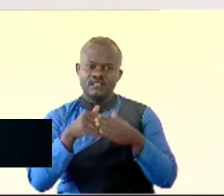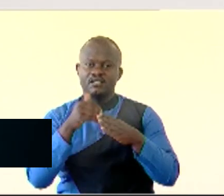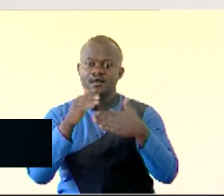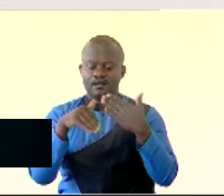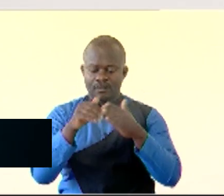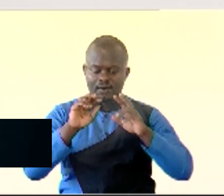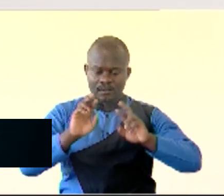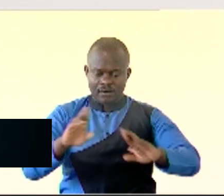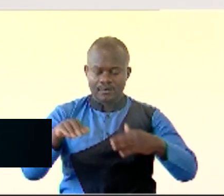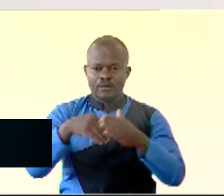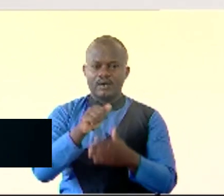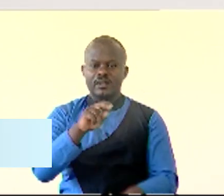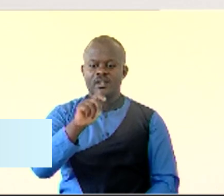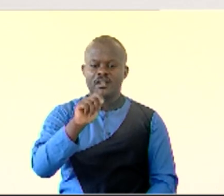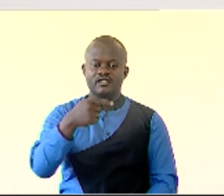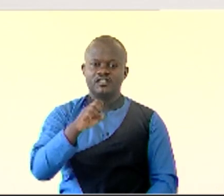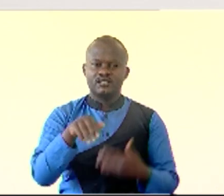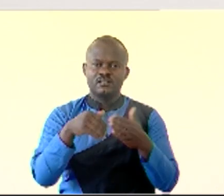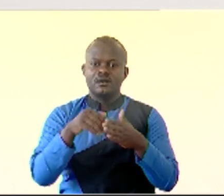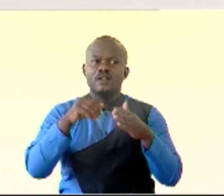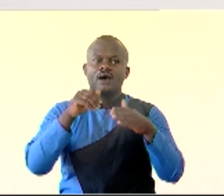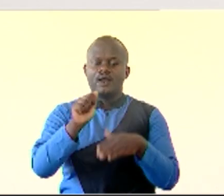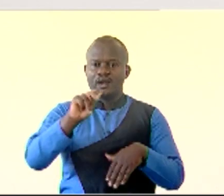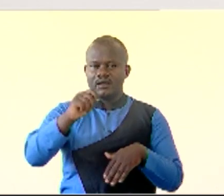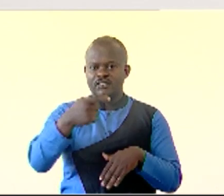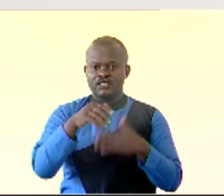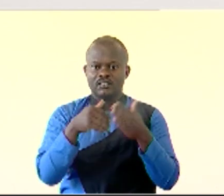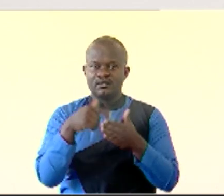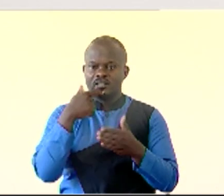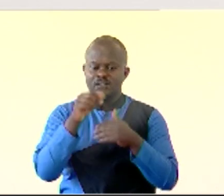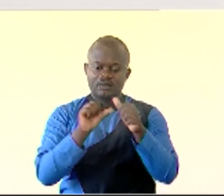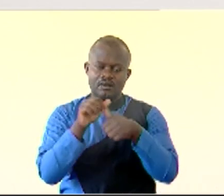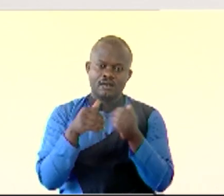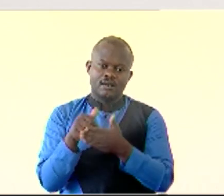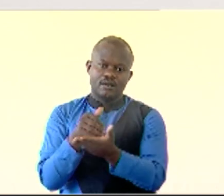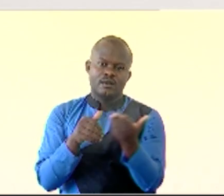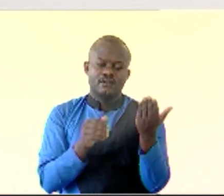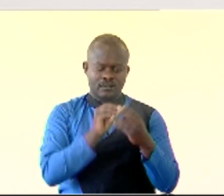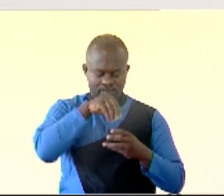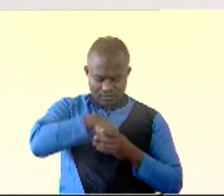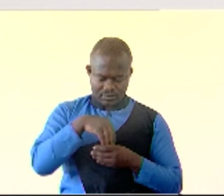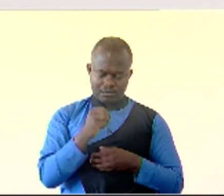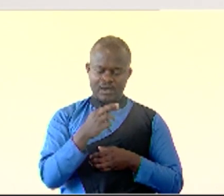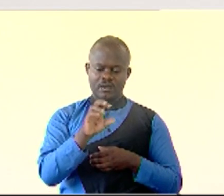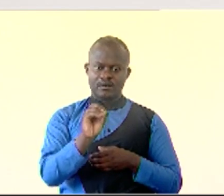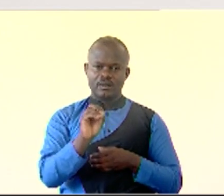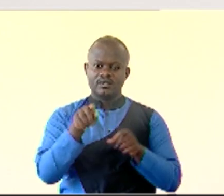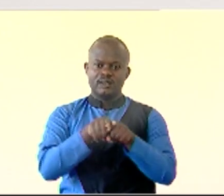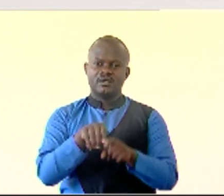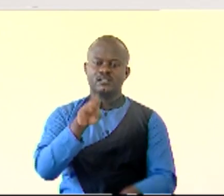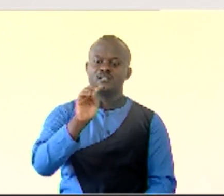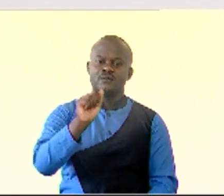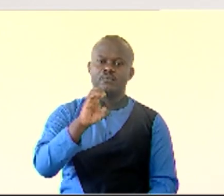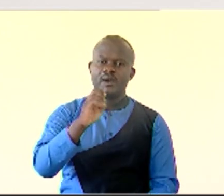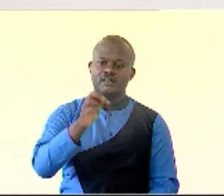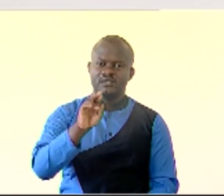the antigens has been produced. Antigens are examples of antigens, including microorganisms, such as bacteria,